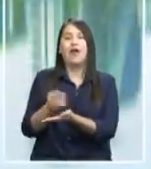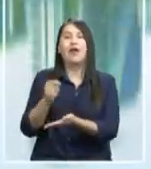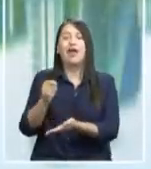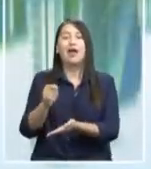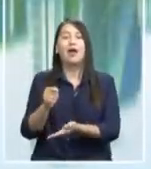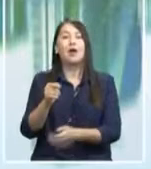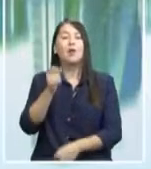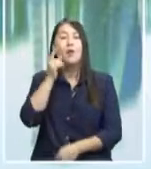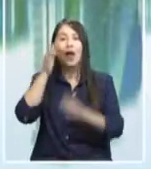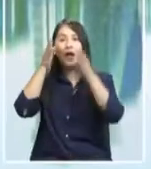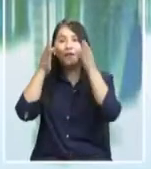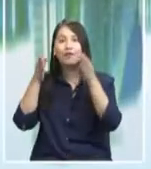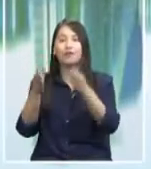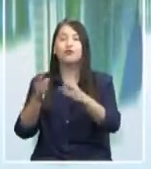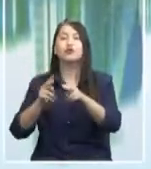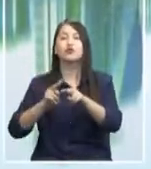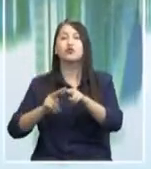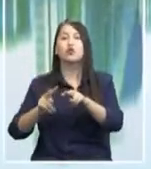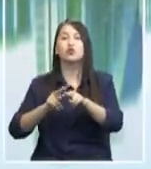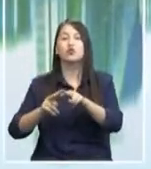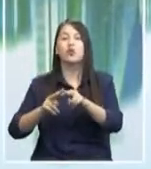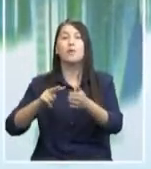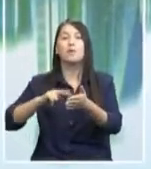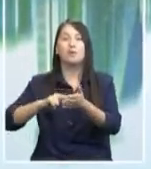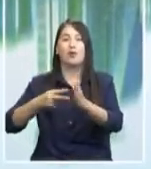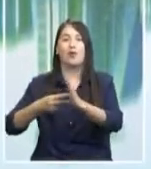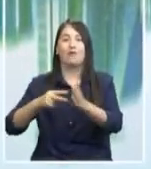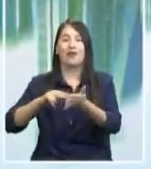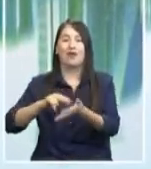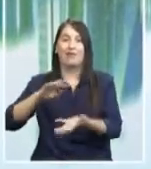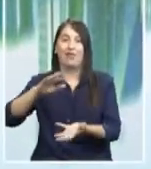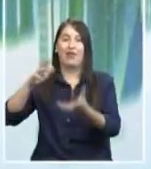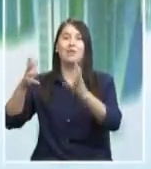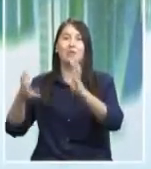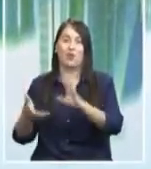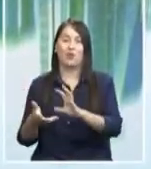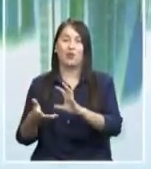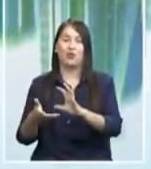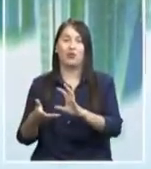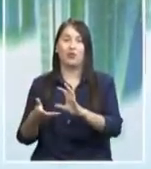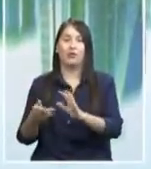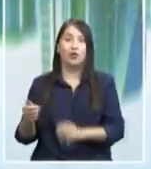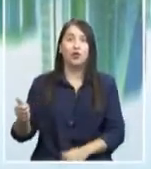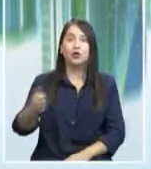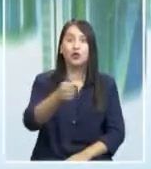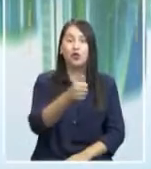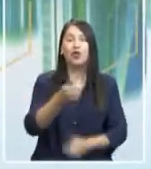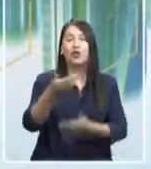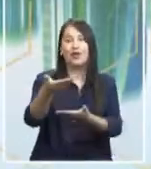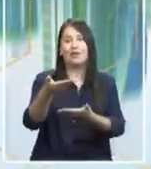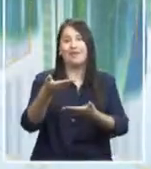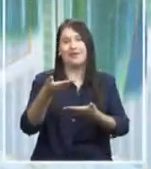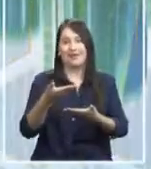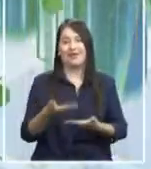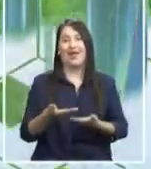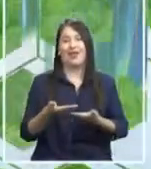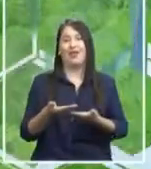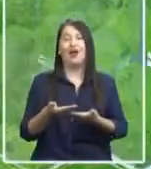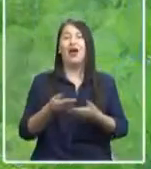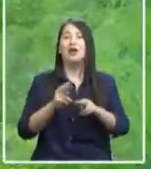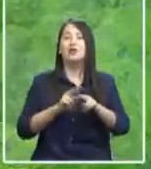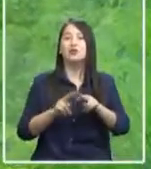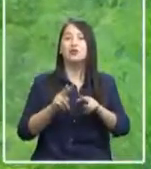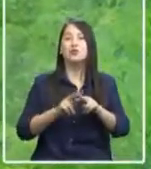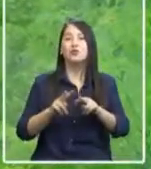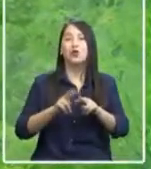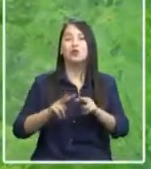problems or create businesses to solve the problem without any intention of profiting